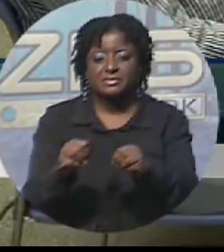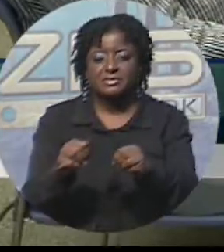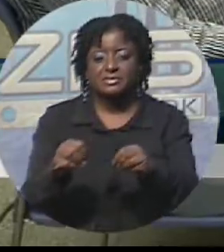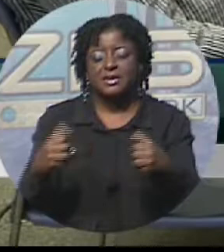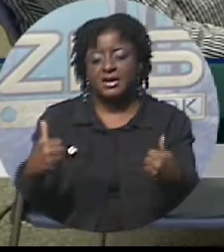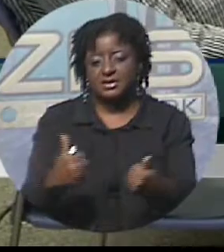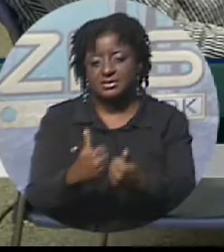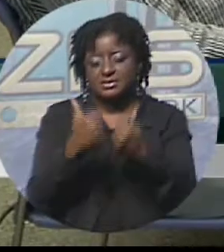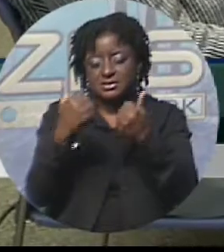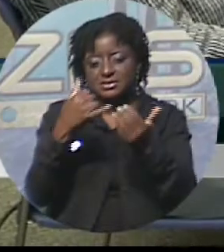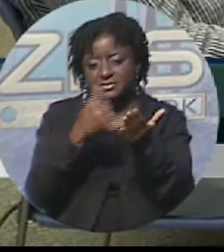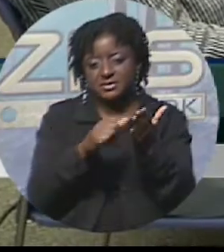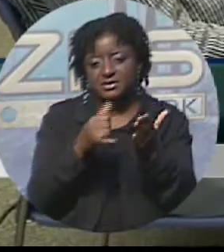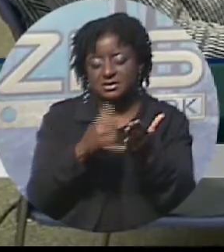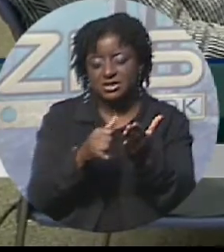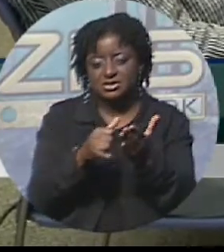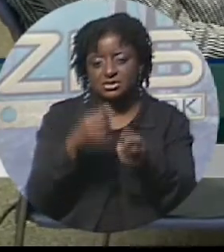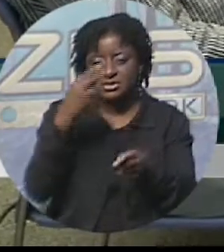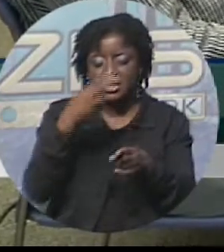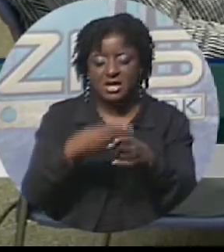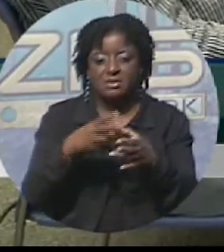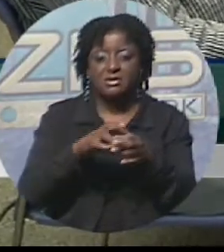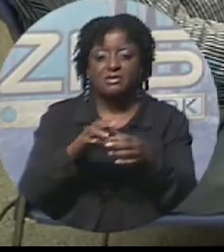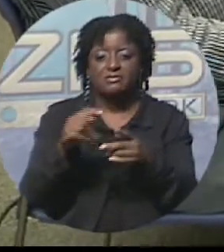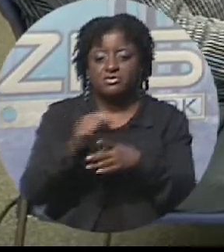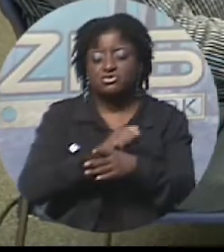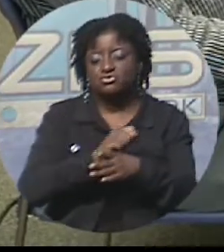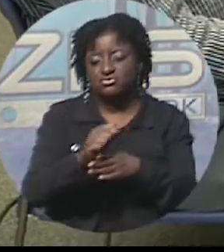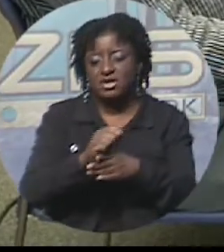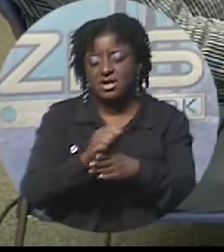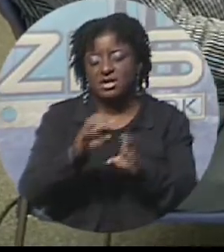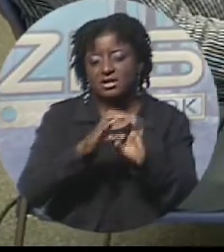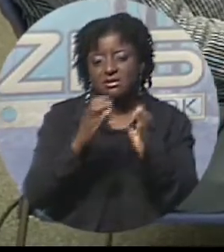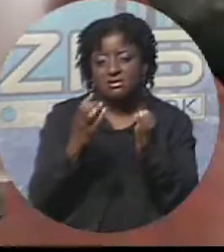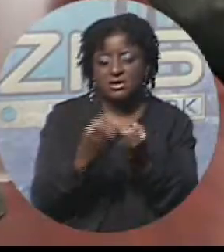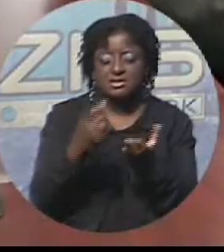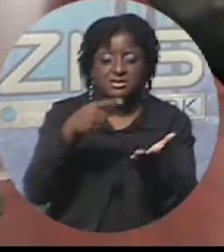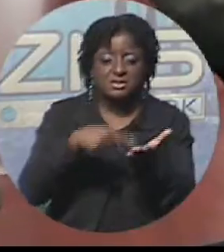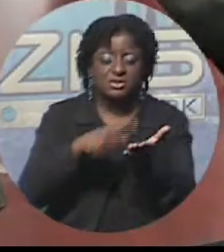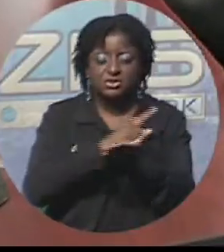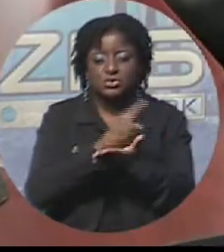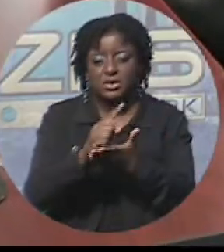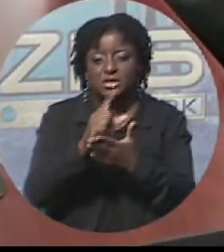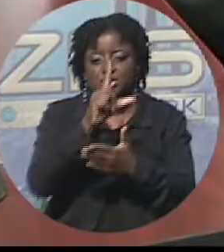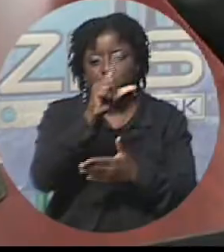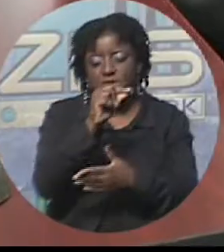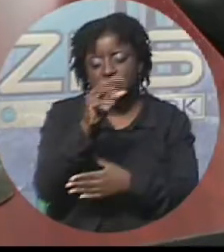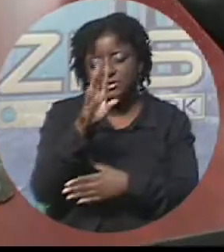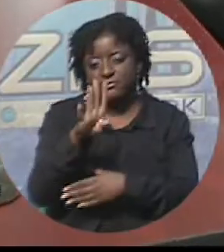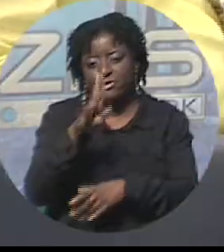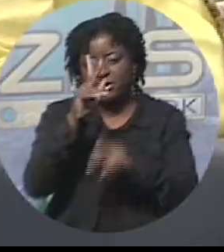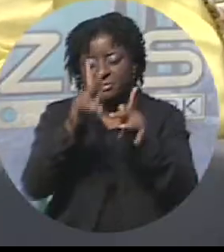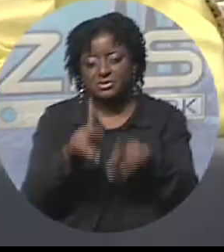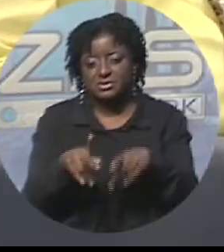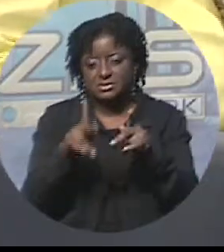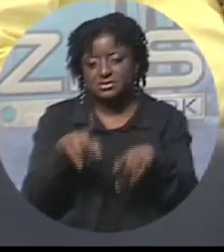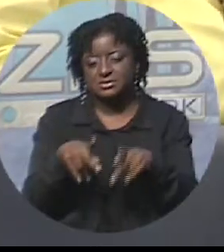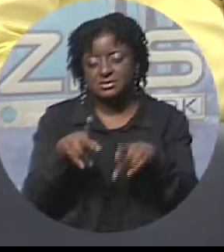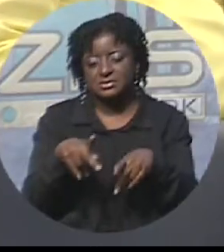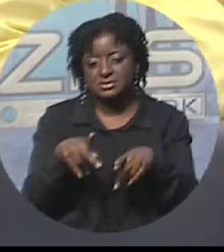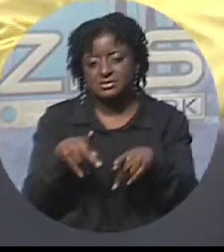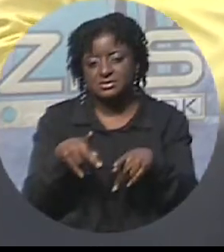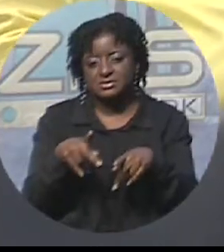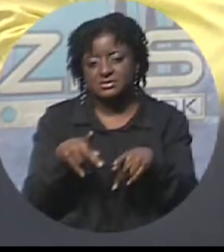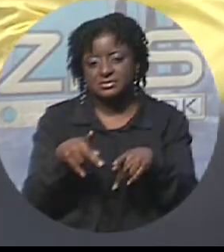training course being held at the Public Hospitals Authority's corporate office this week. 24 individuals from a wide cross-section of the